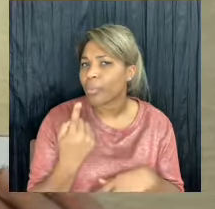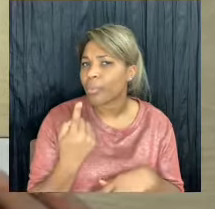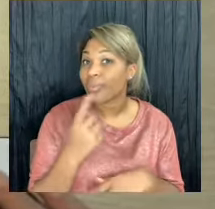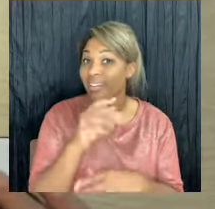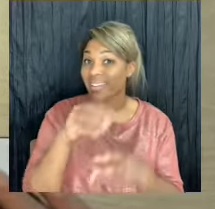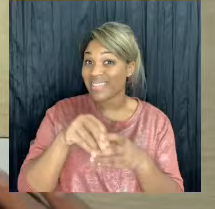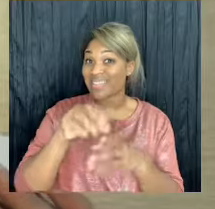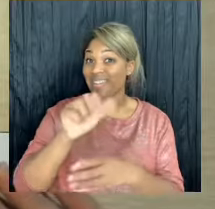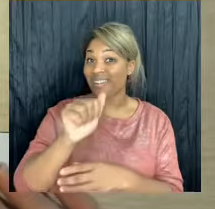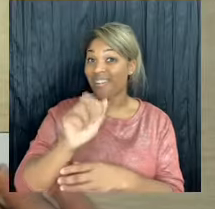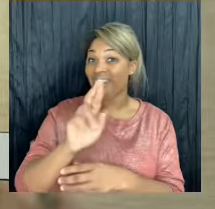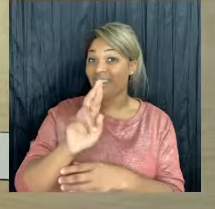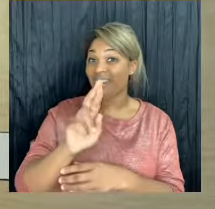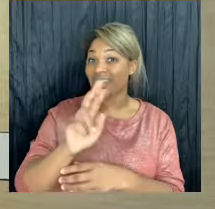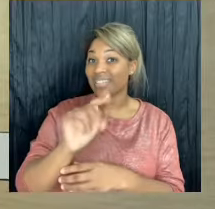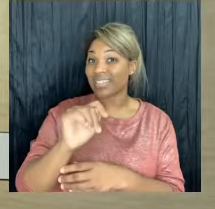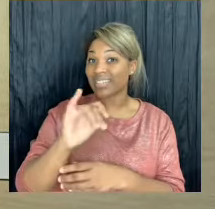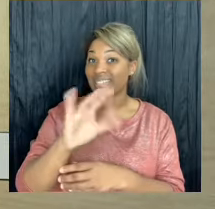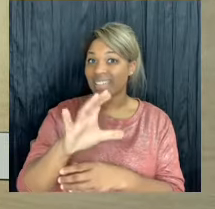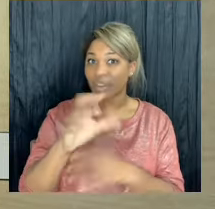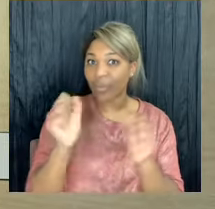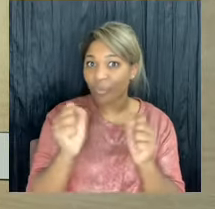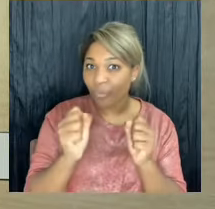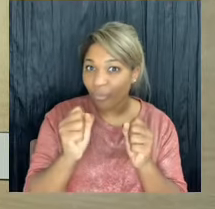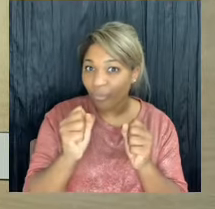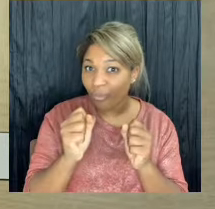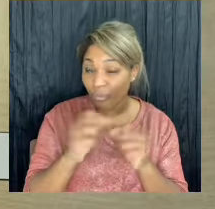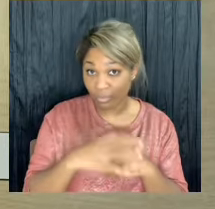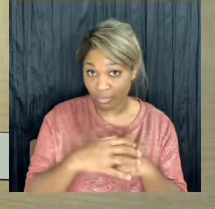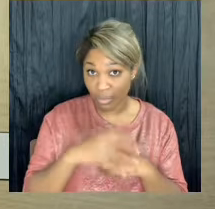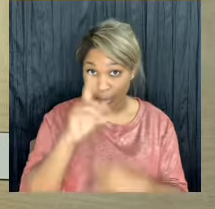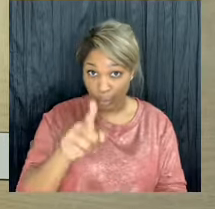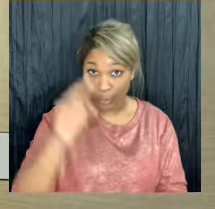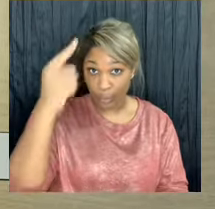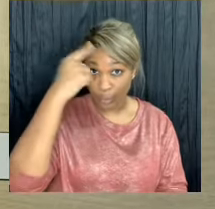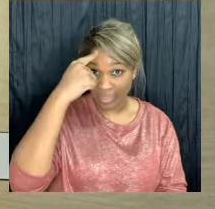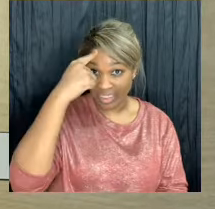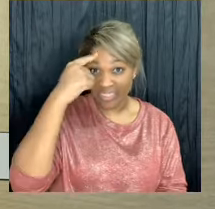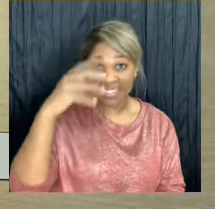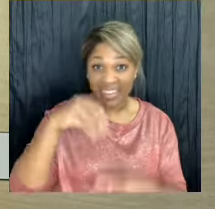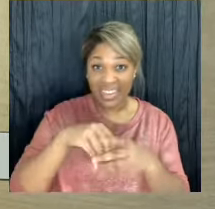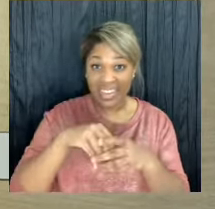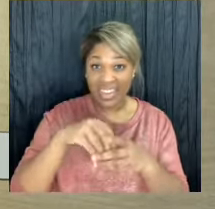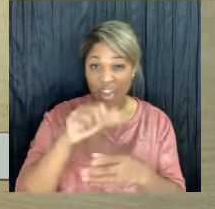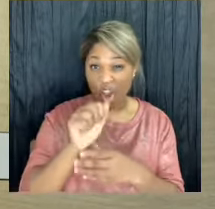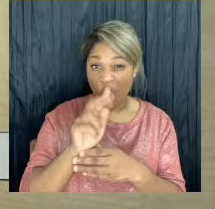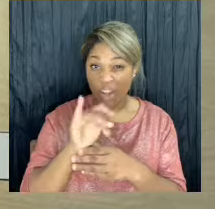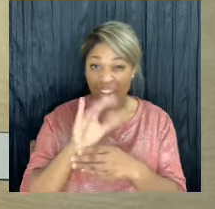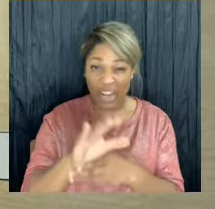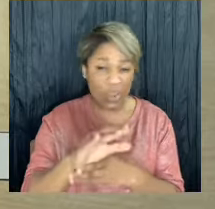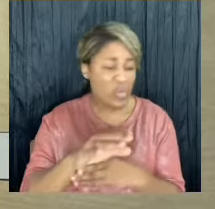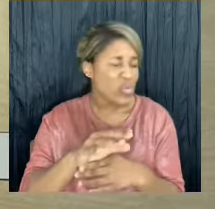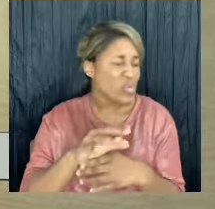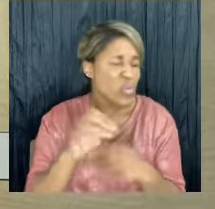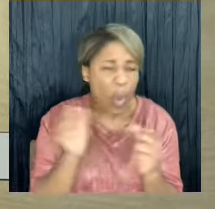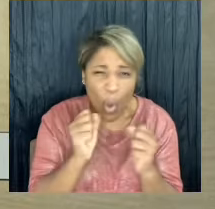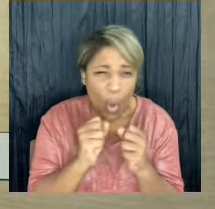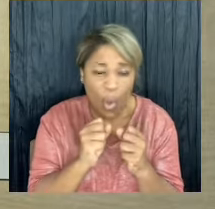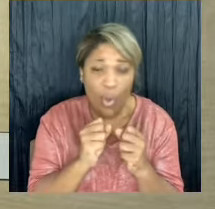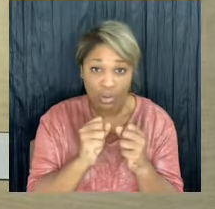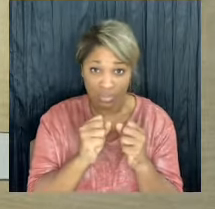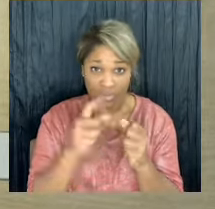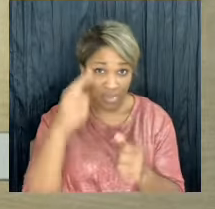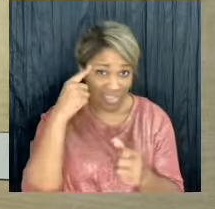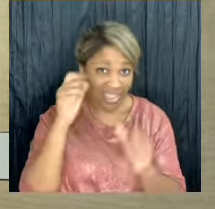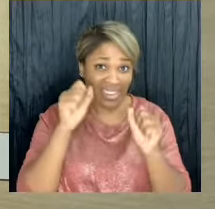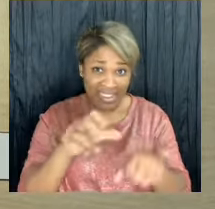in the Arctic? Do you think that in the Arctic, it's so cold there, do you think we could